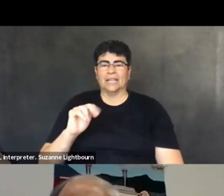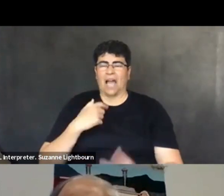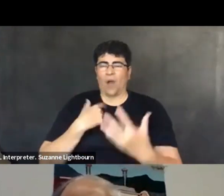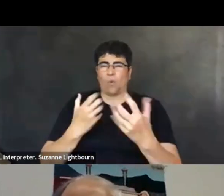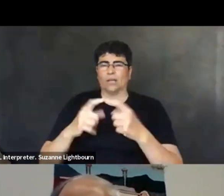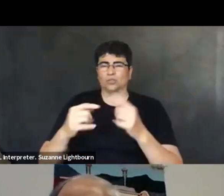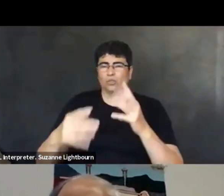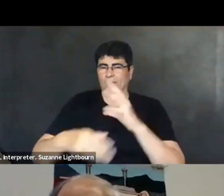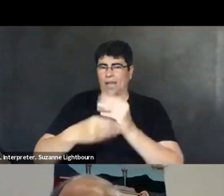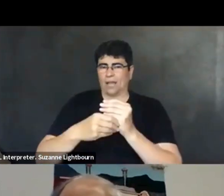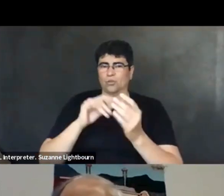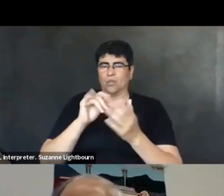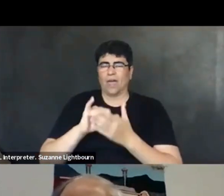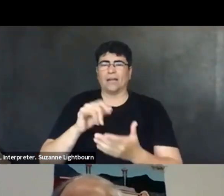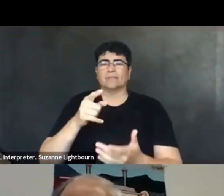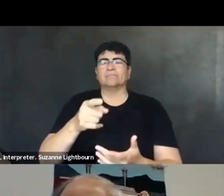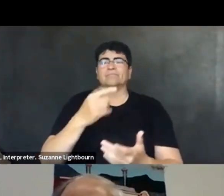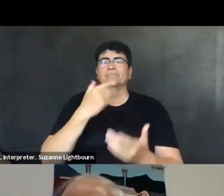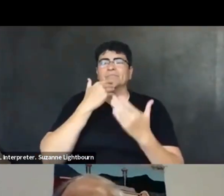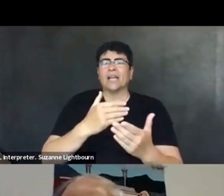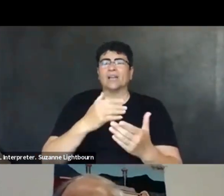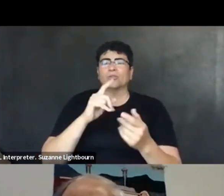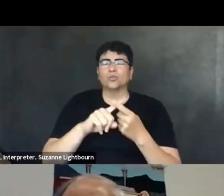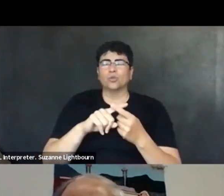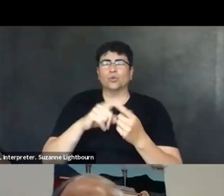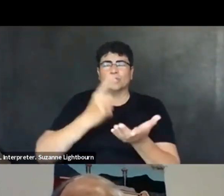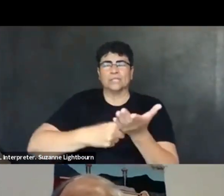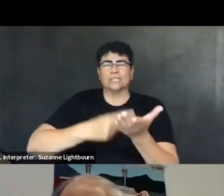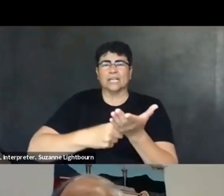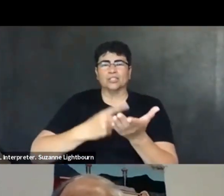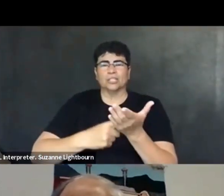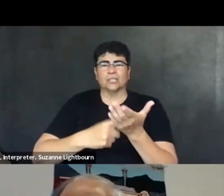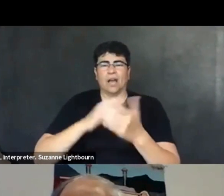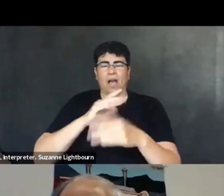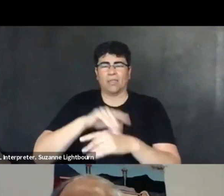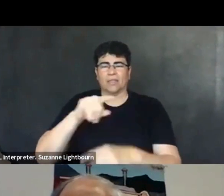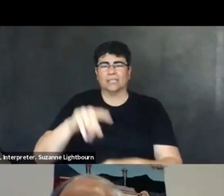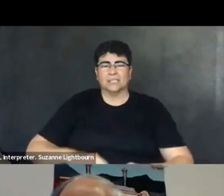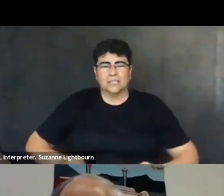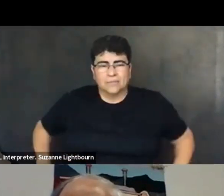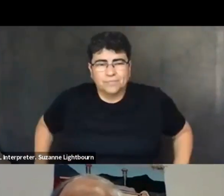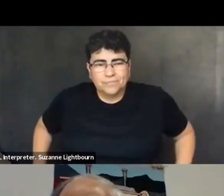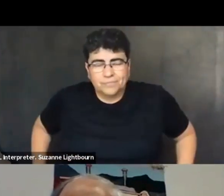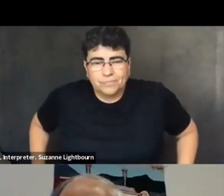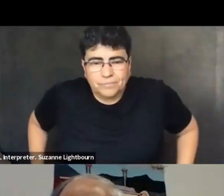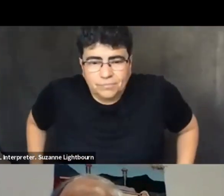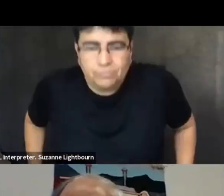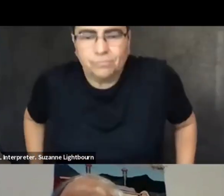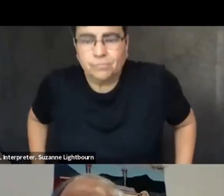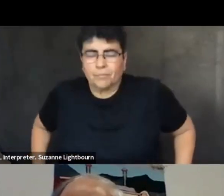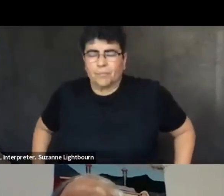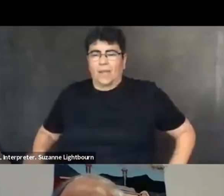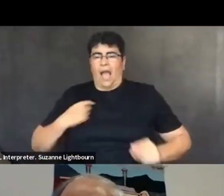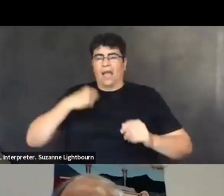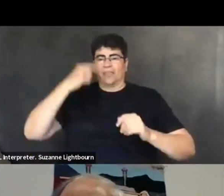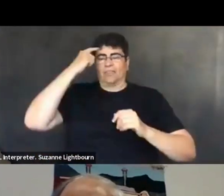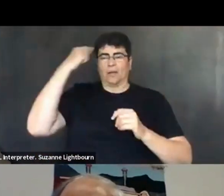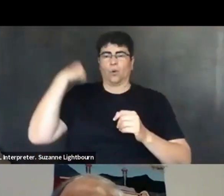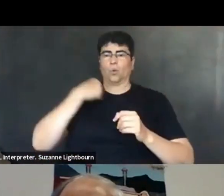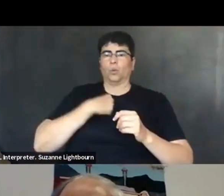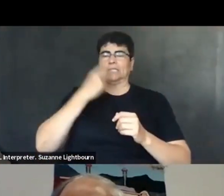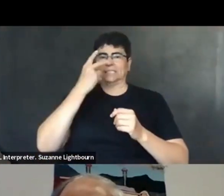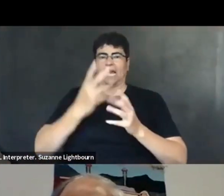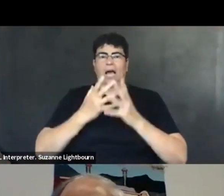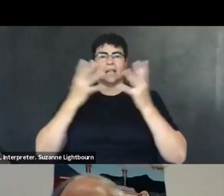and thank you to the panel or the discussants on this. I think that we've seen, you know, a lot of data